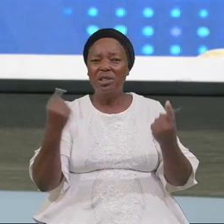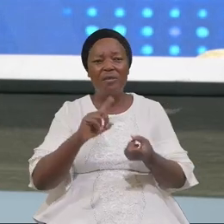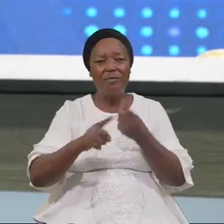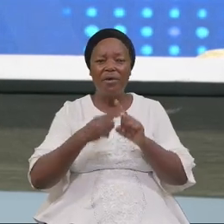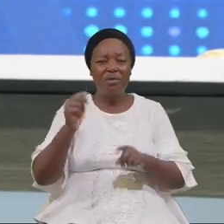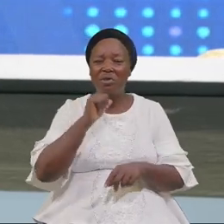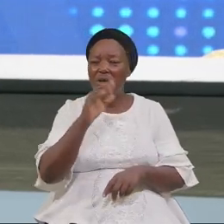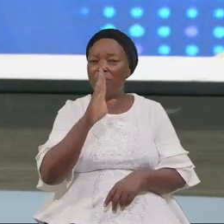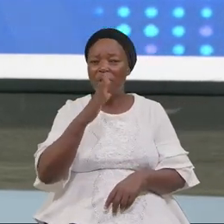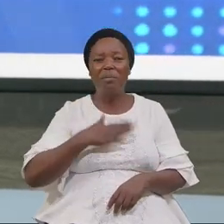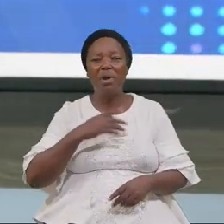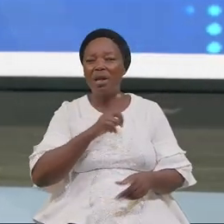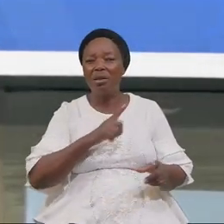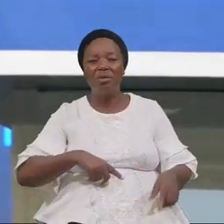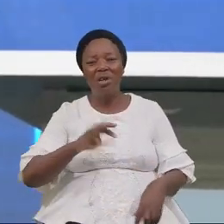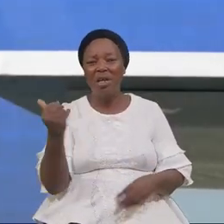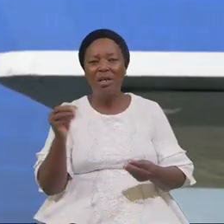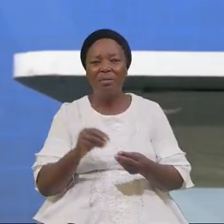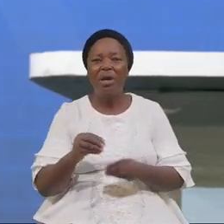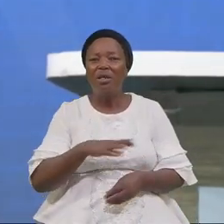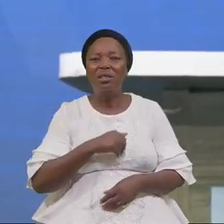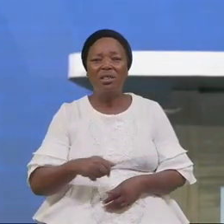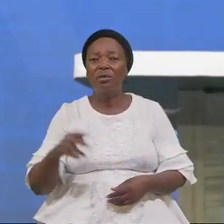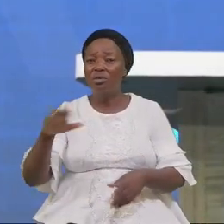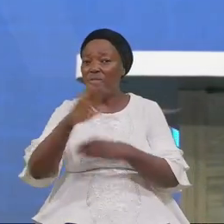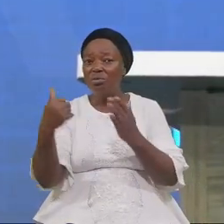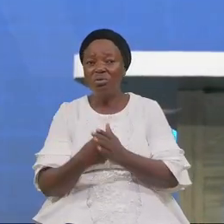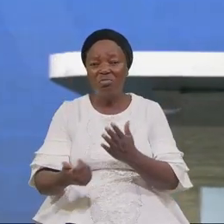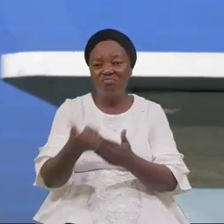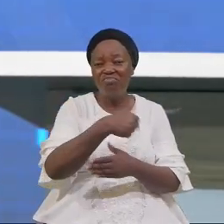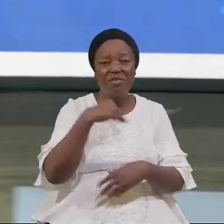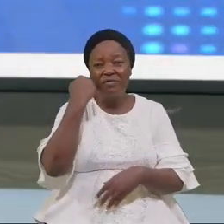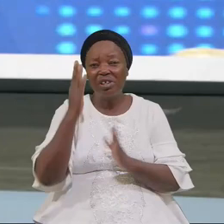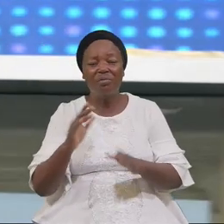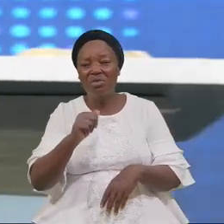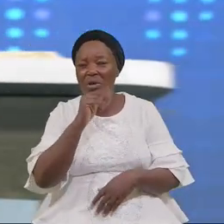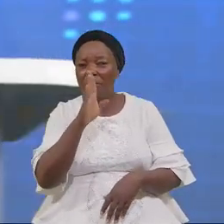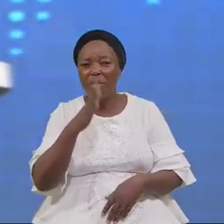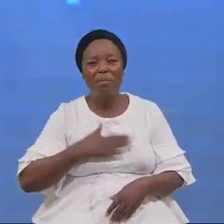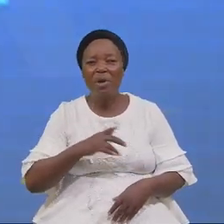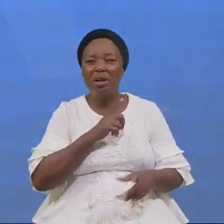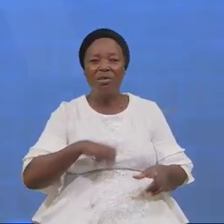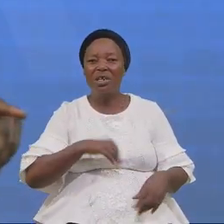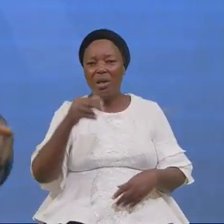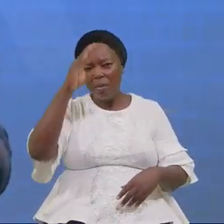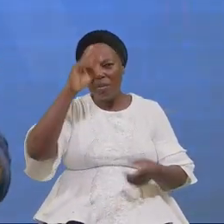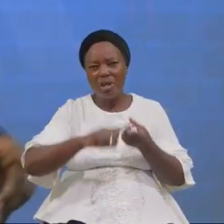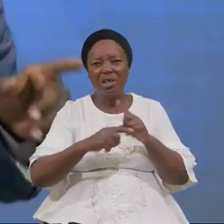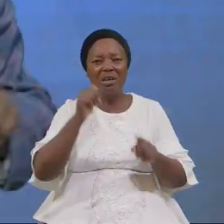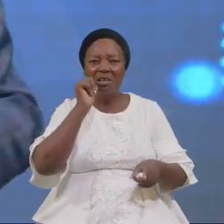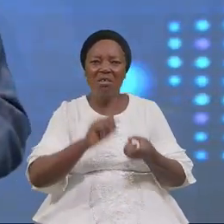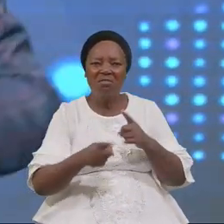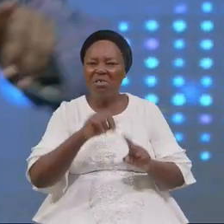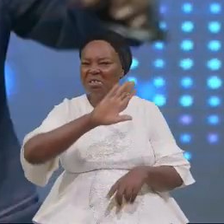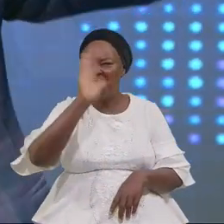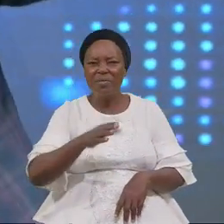Lord anymore. The concubine will not be my Lord anymore. And no sinful partner will